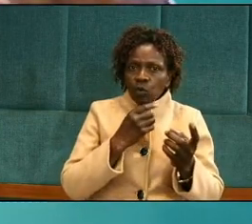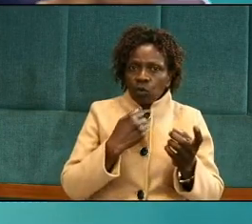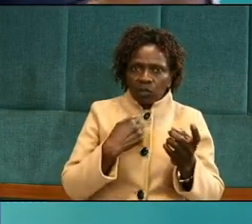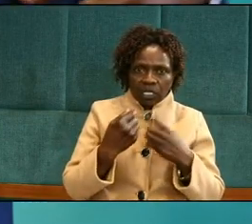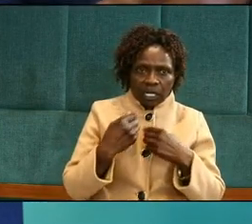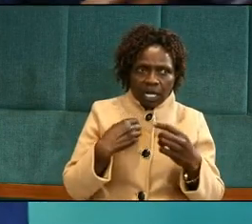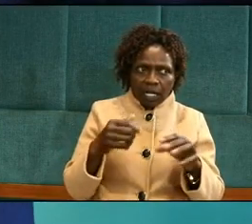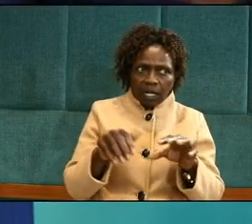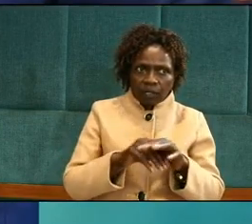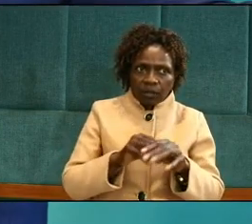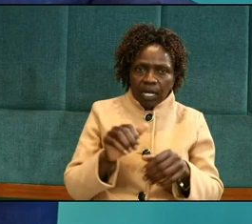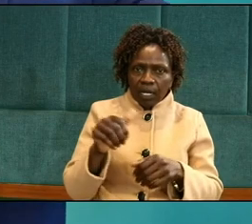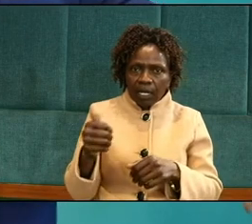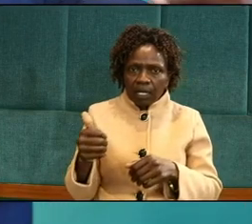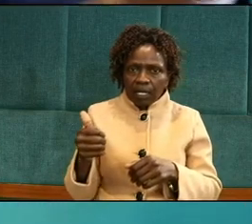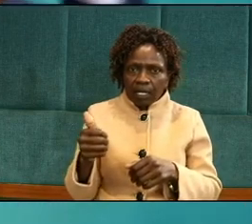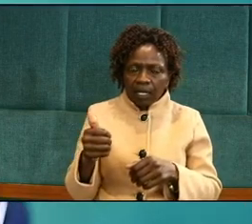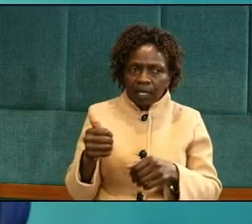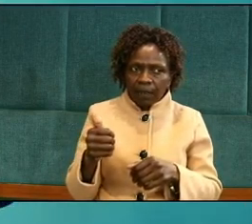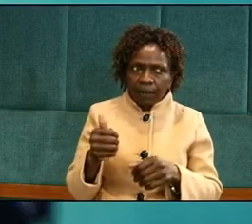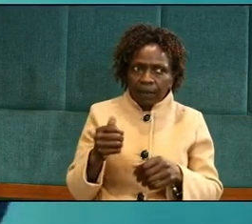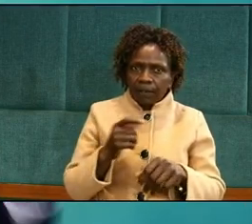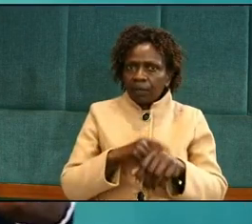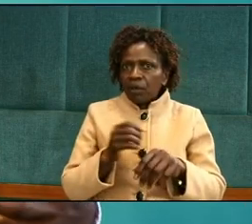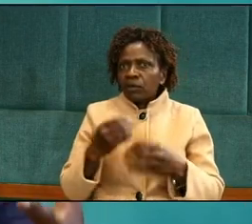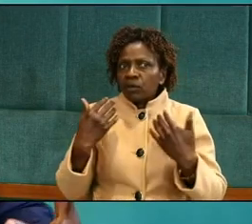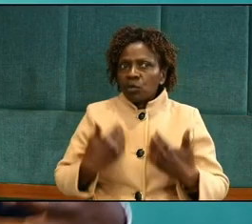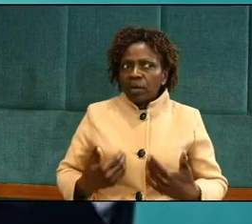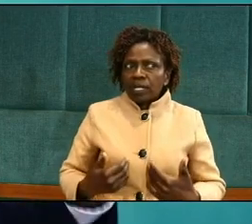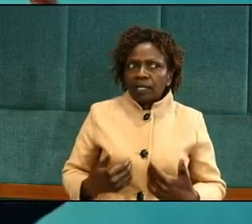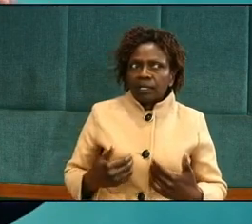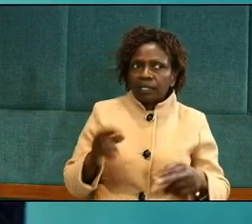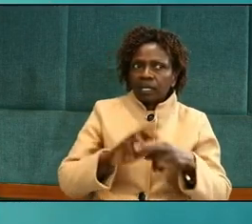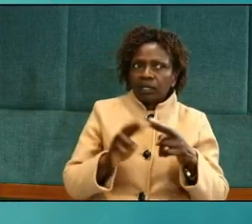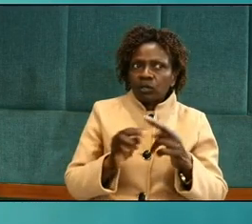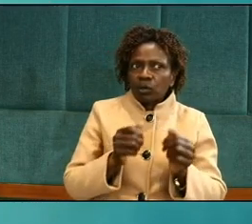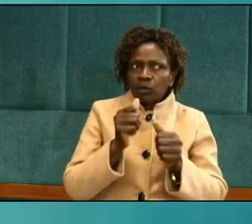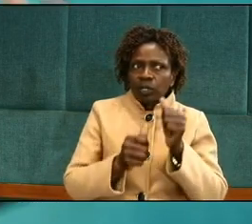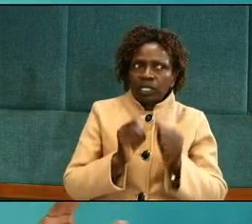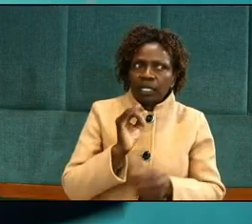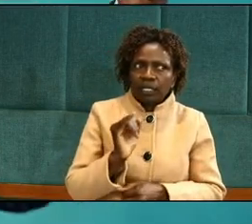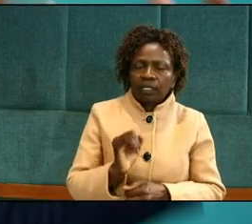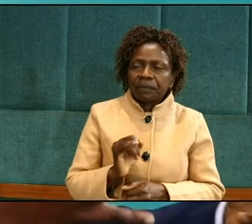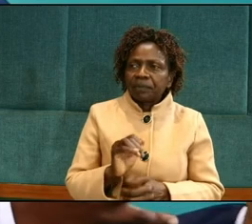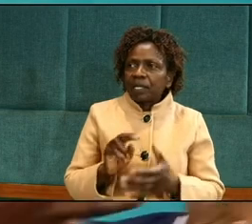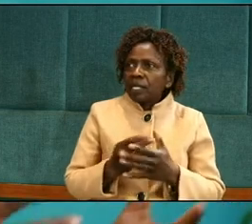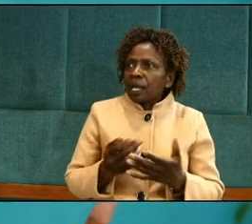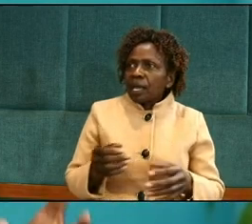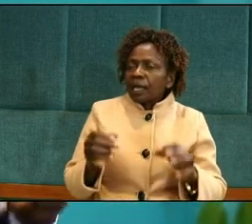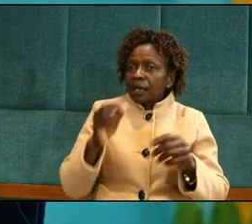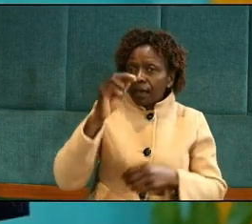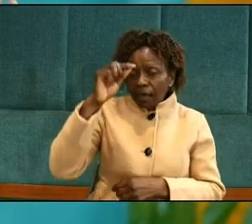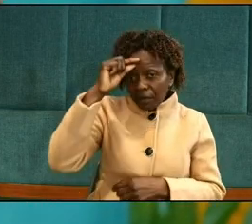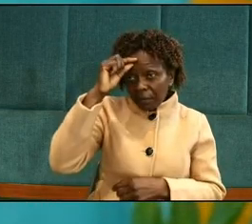into another realm of human interaction, which is rather a